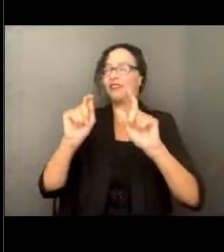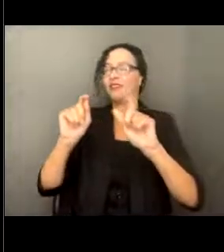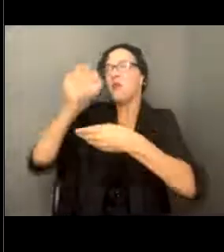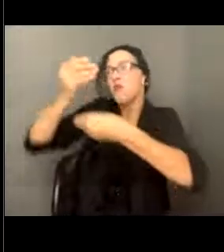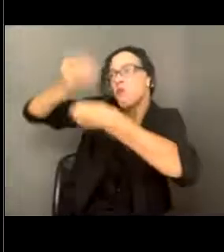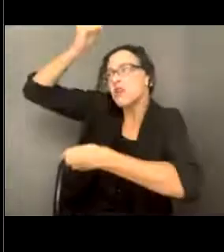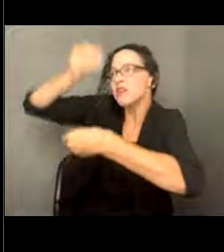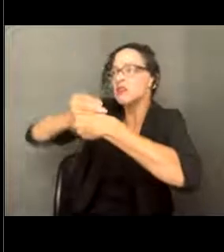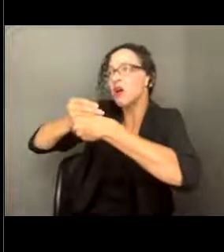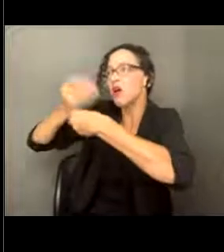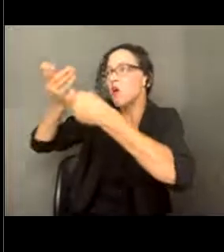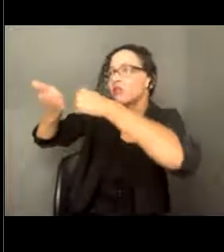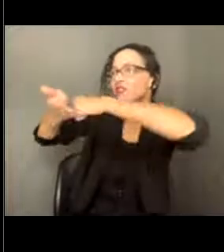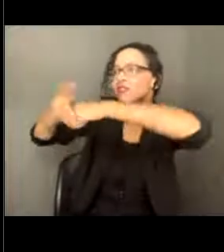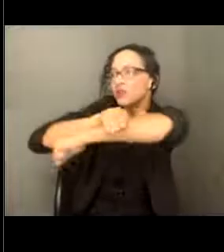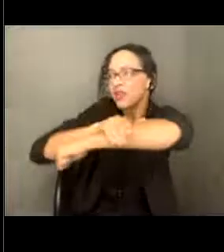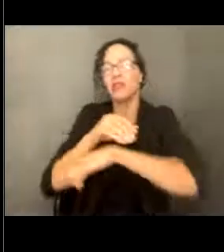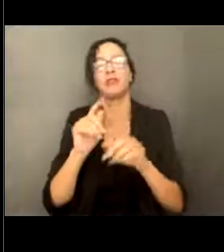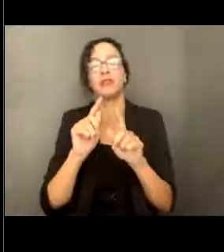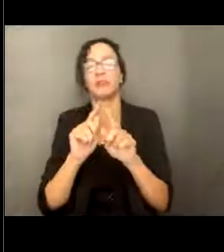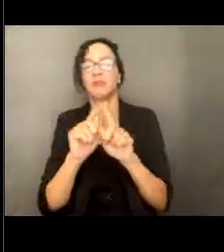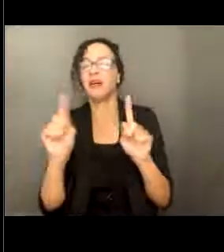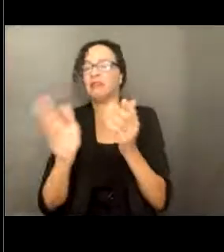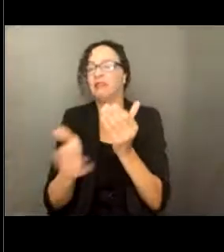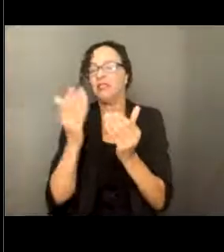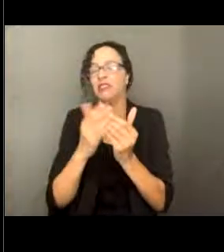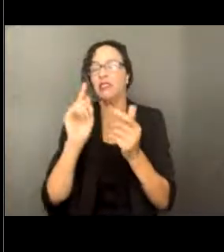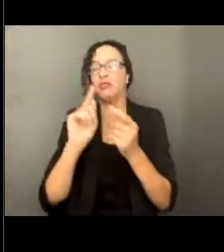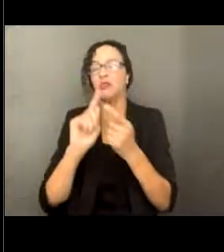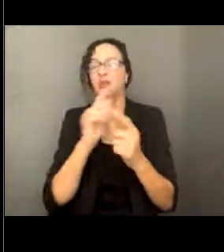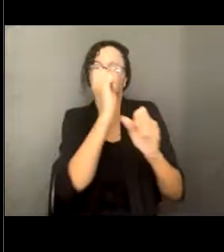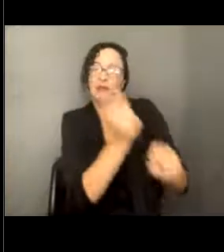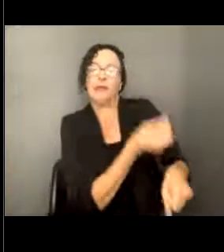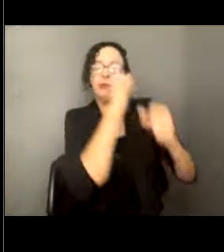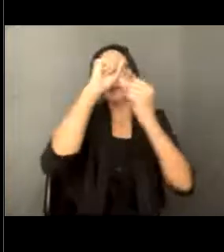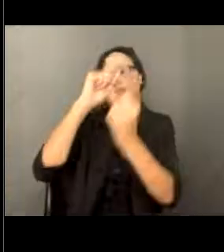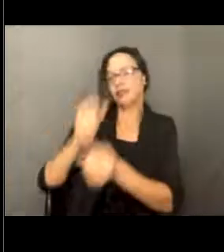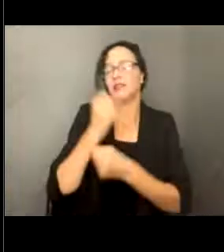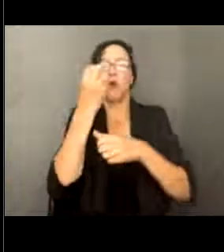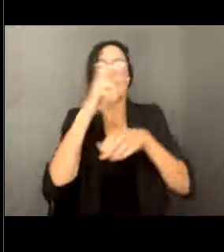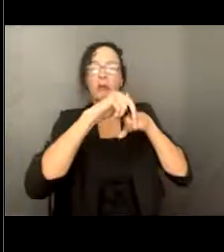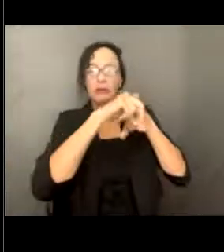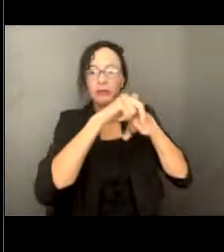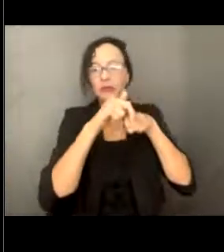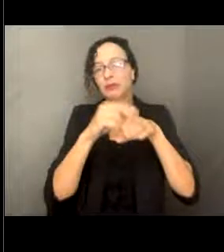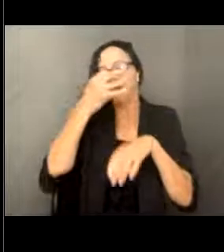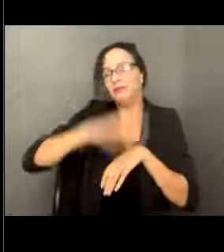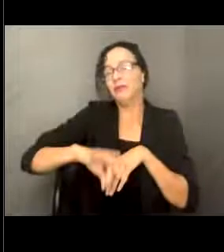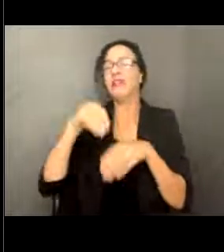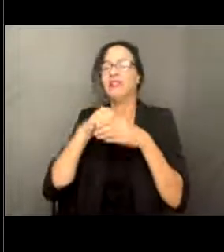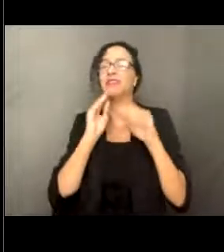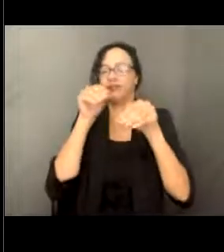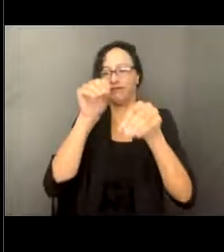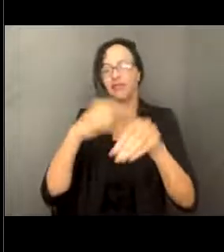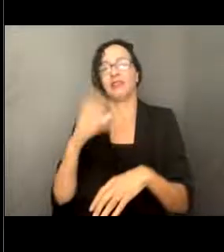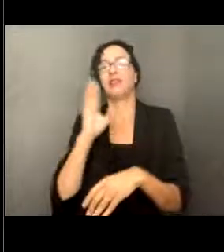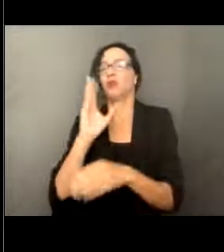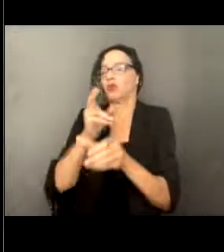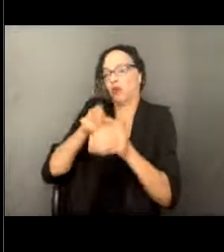kayak in the harbor or snorkel gear. I will join you if you do that. My name's Doss, and I'm